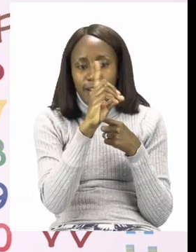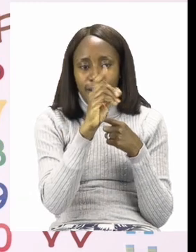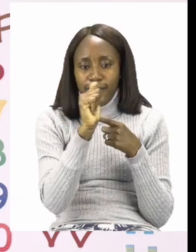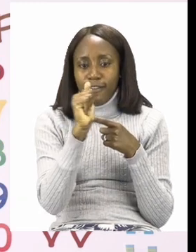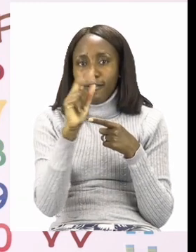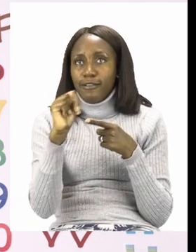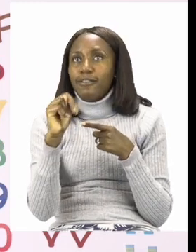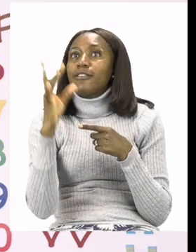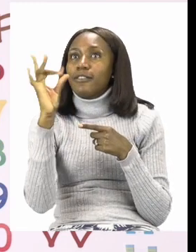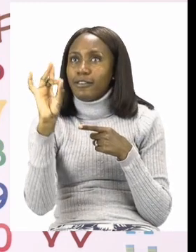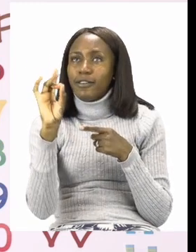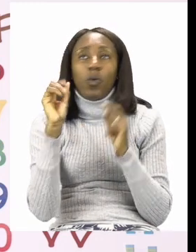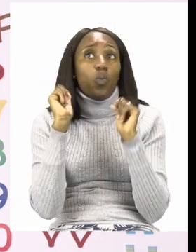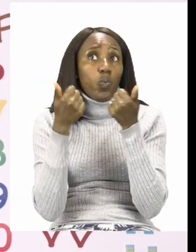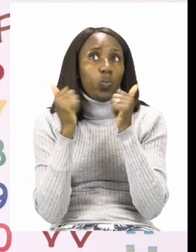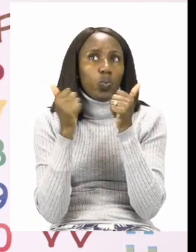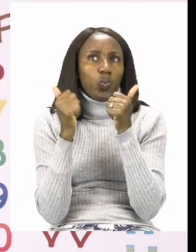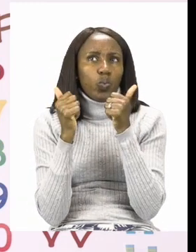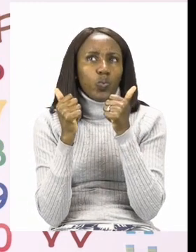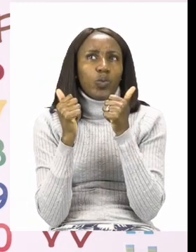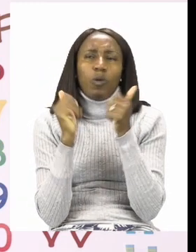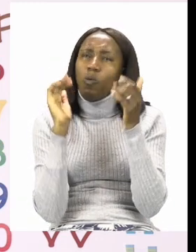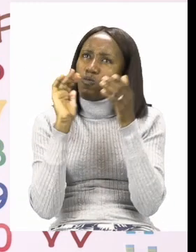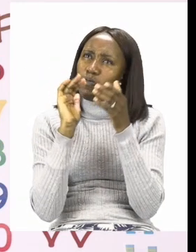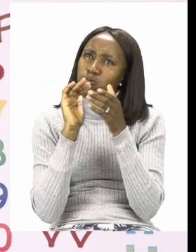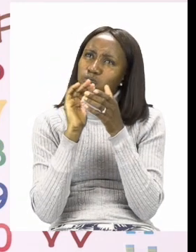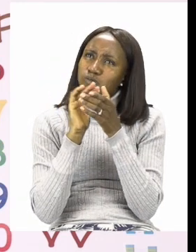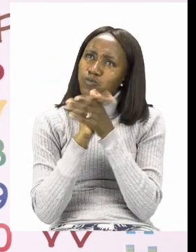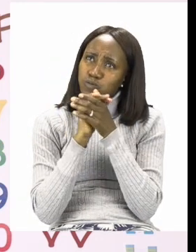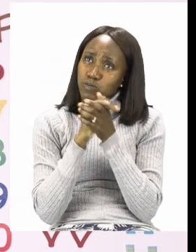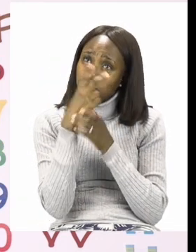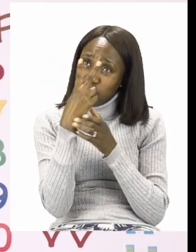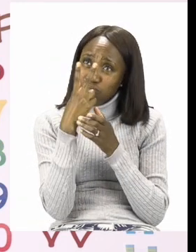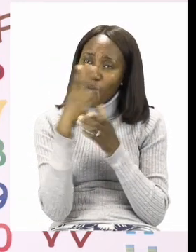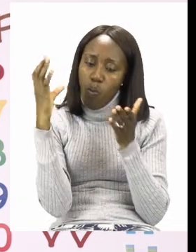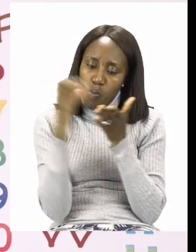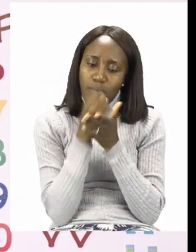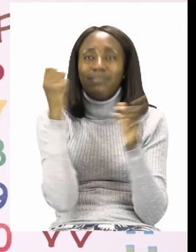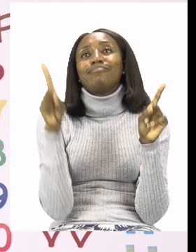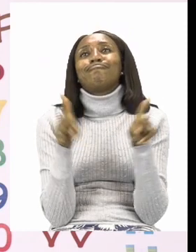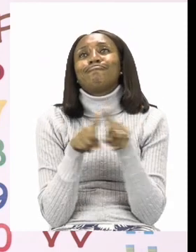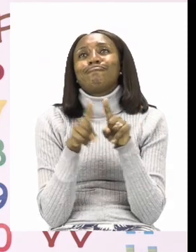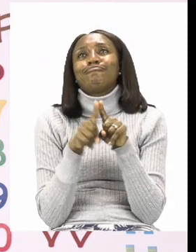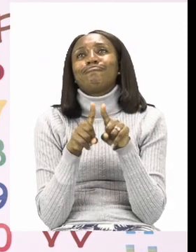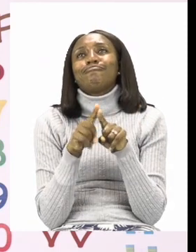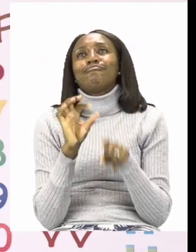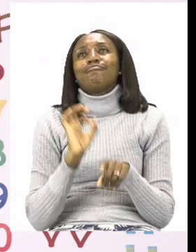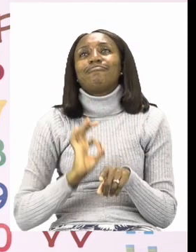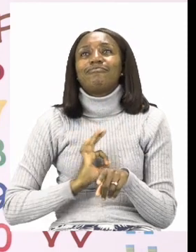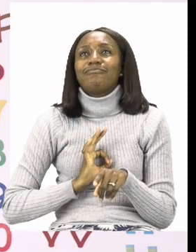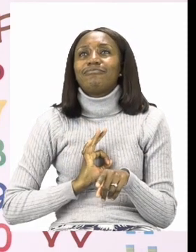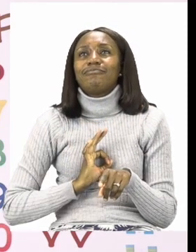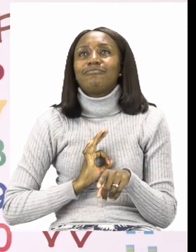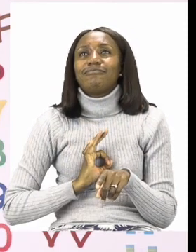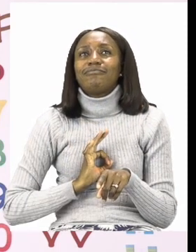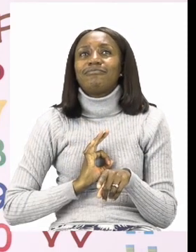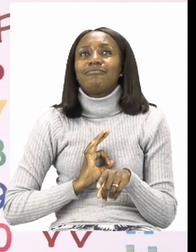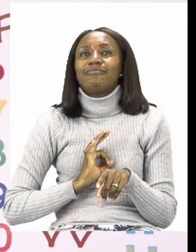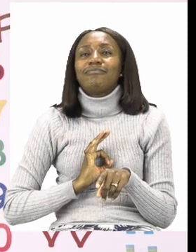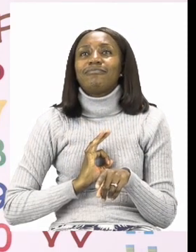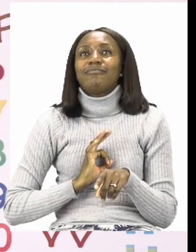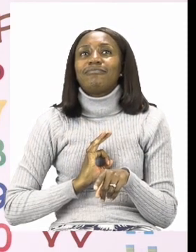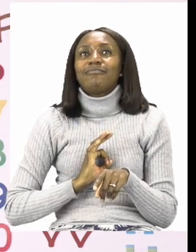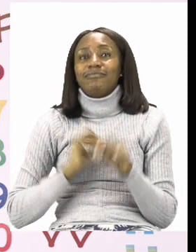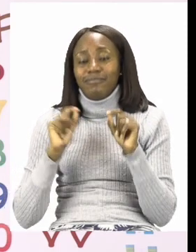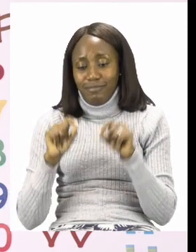everyone. These are the 2 friends that won the same amount of medals. So now you can go